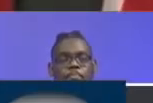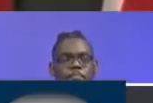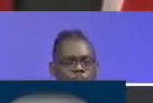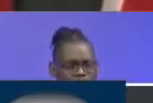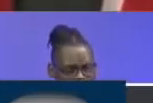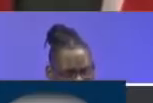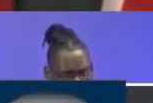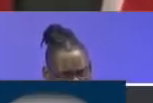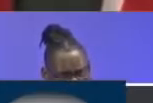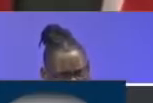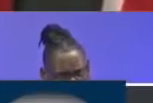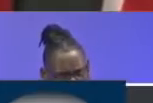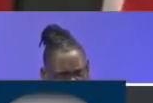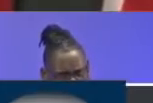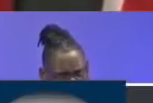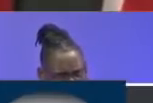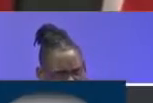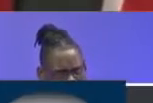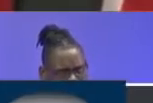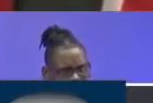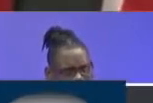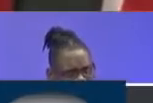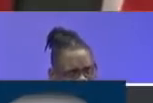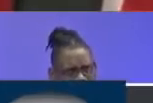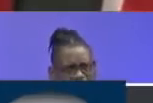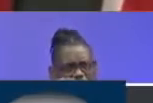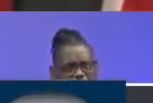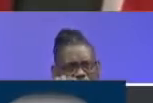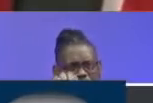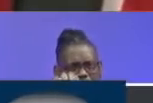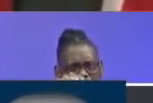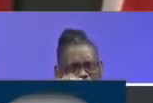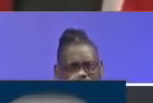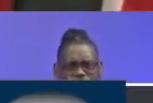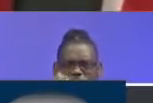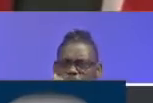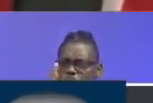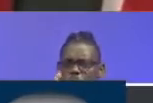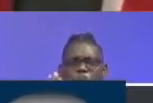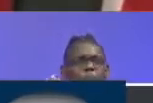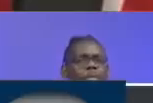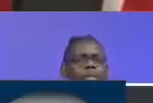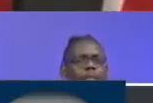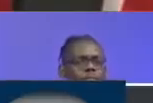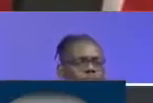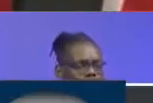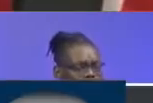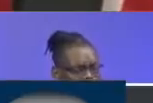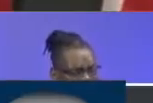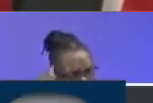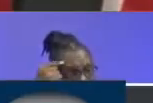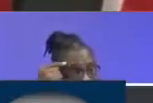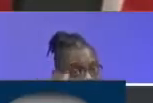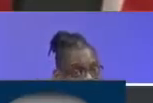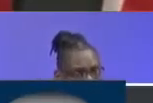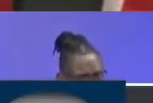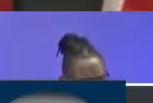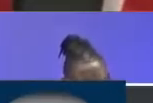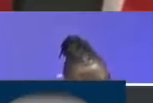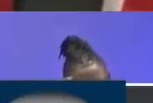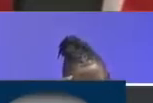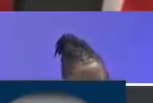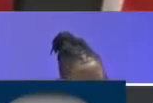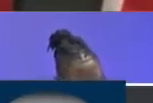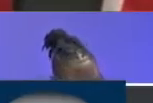working remotely, would they have to be, or is this specifically in terms of persons going to offices? If